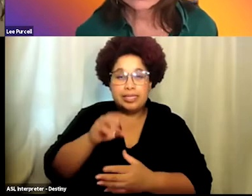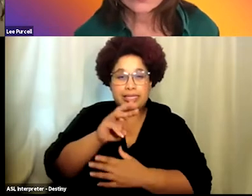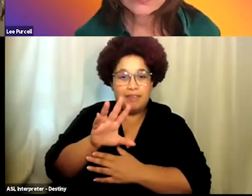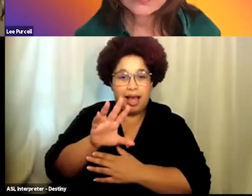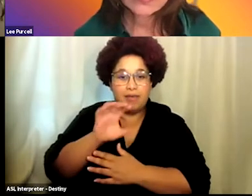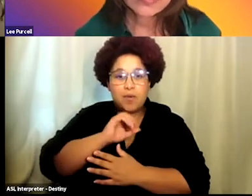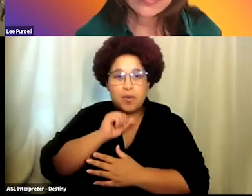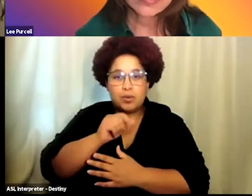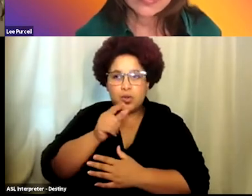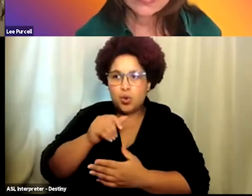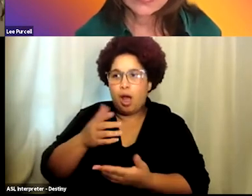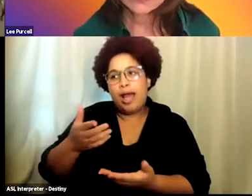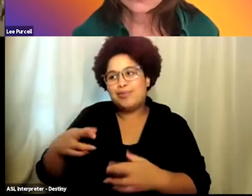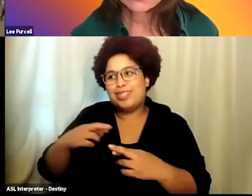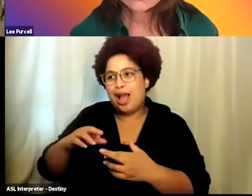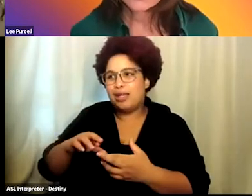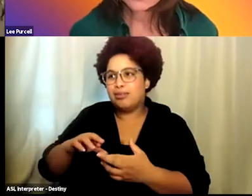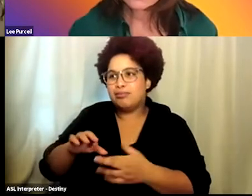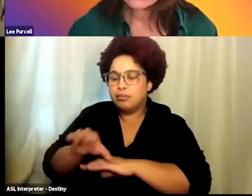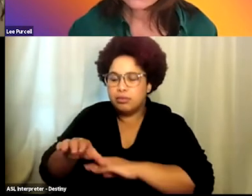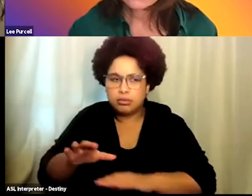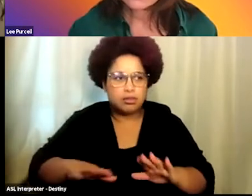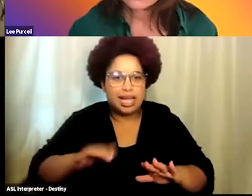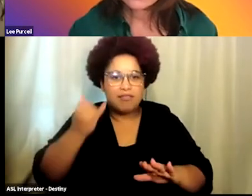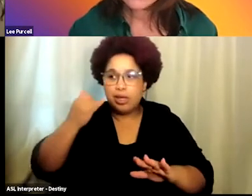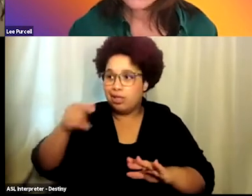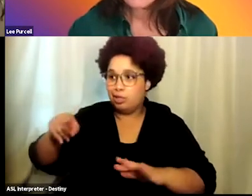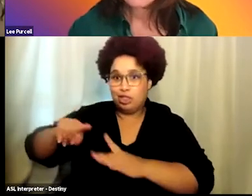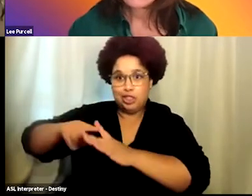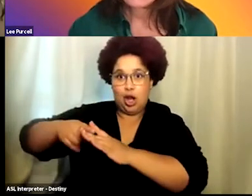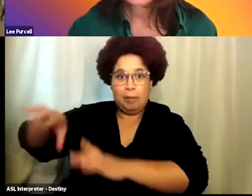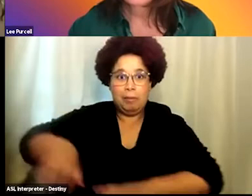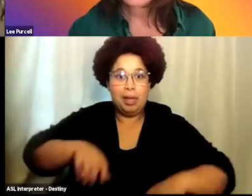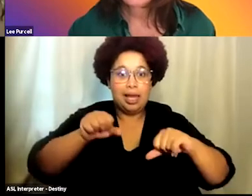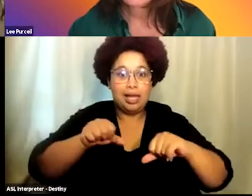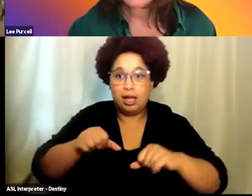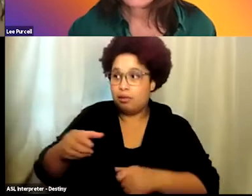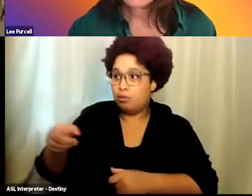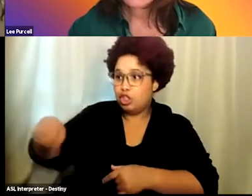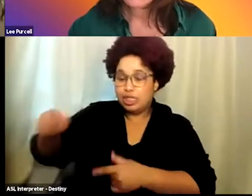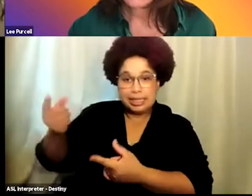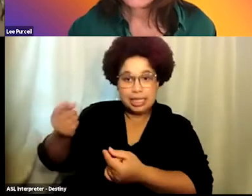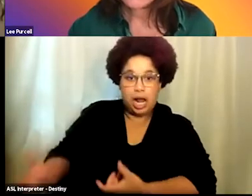65-year-old who got knocked out, if we could pick up where she left off, you know, include what she did. So